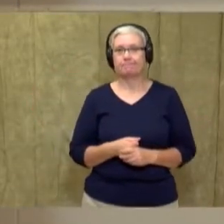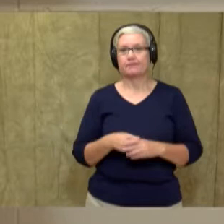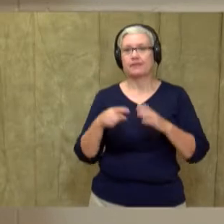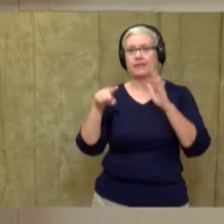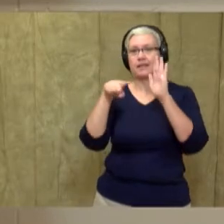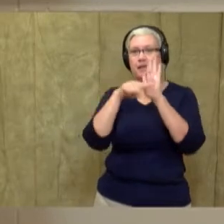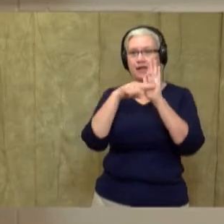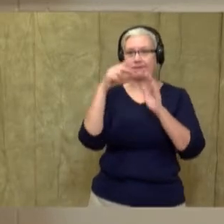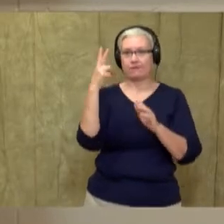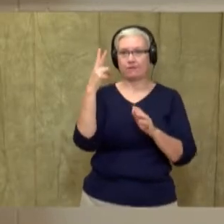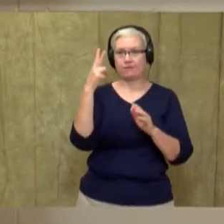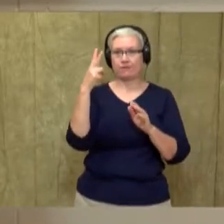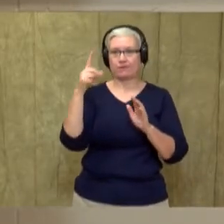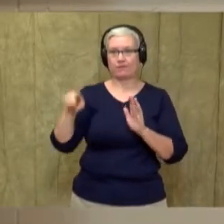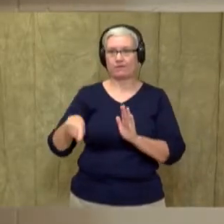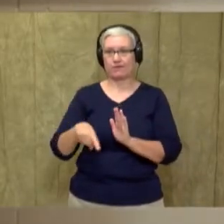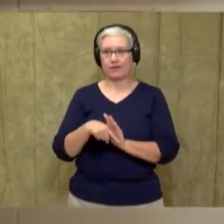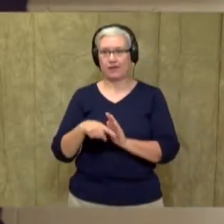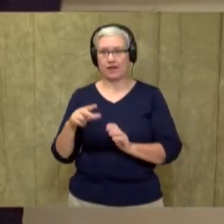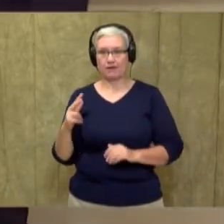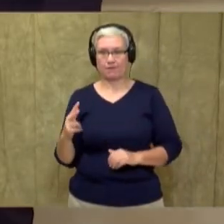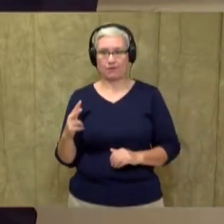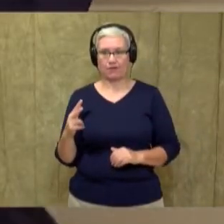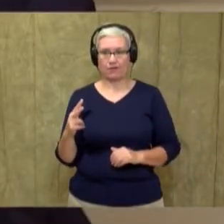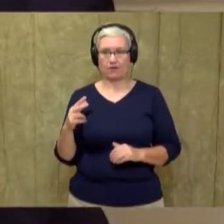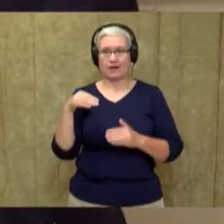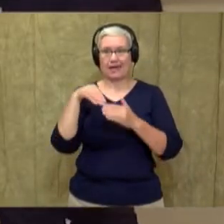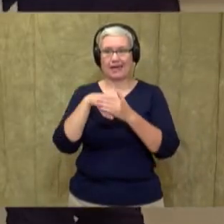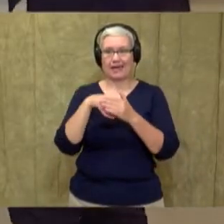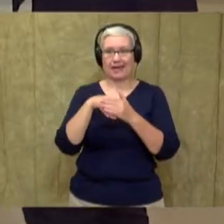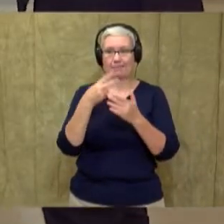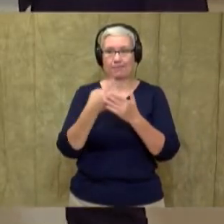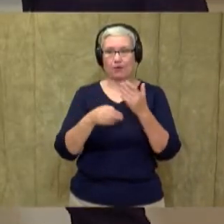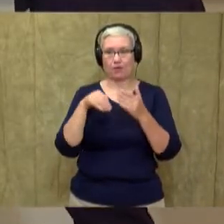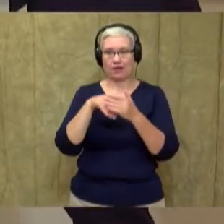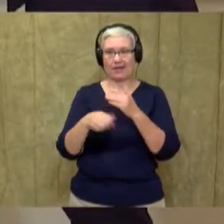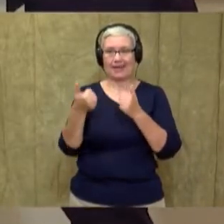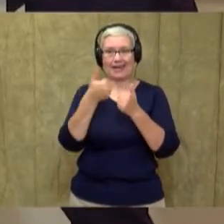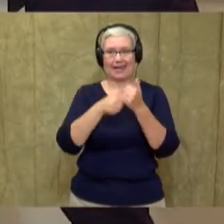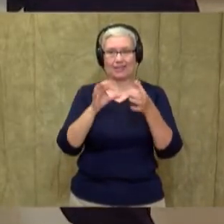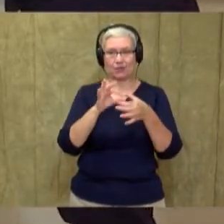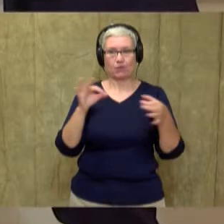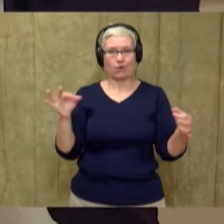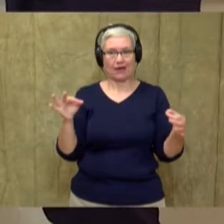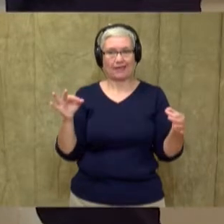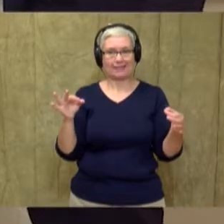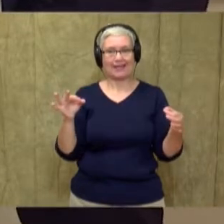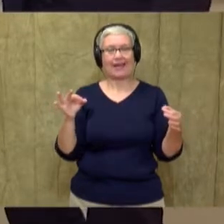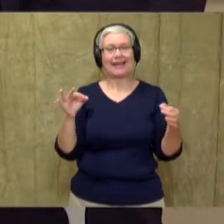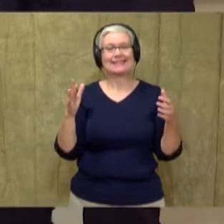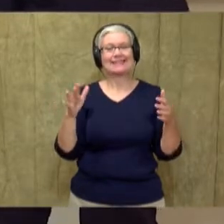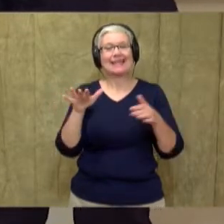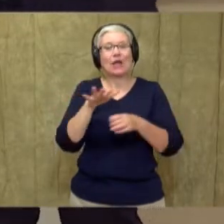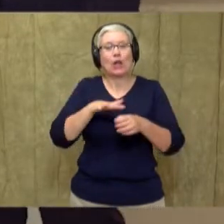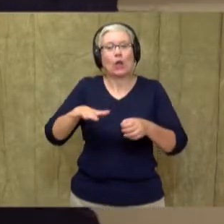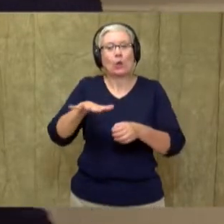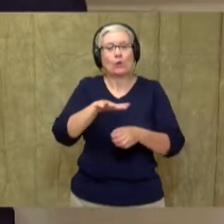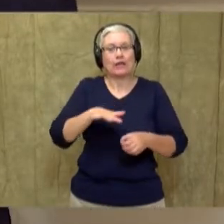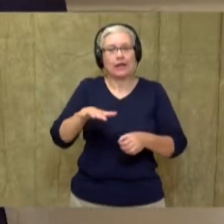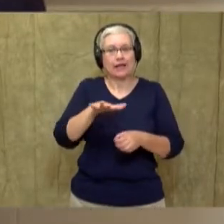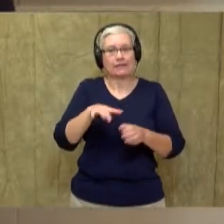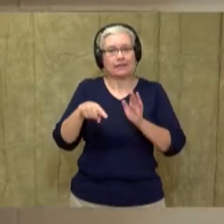-3 and this -3 are both in each equation. However, the location of